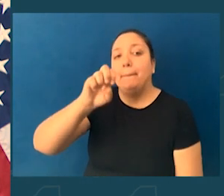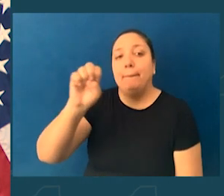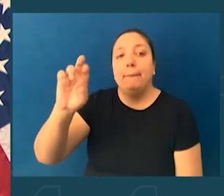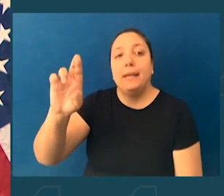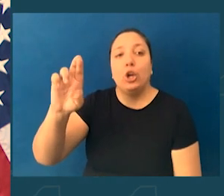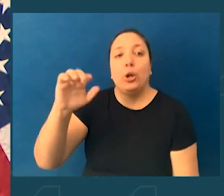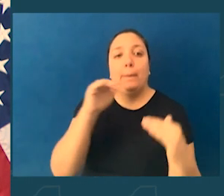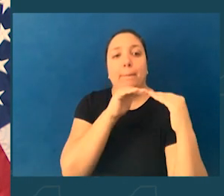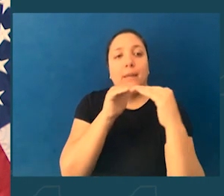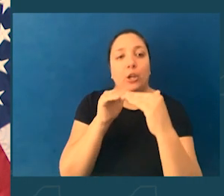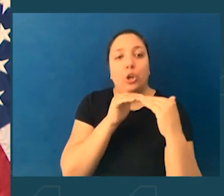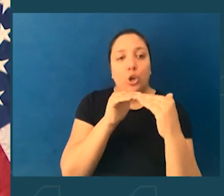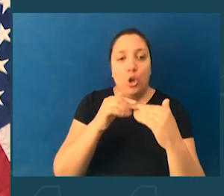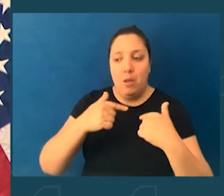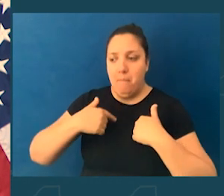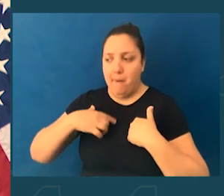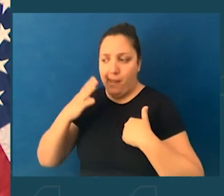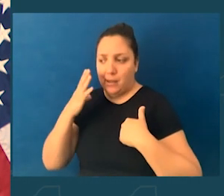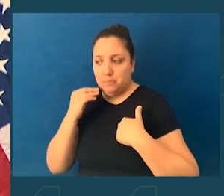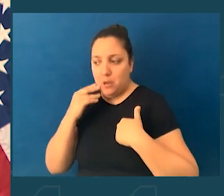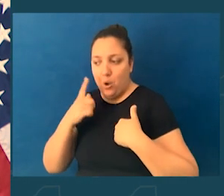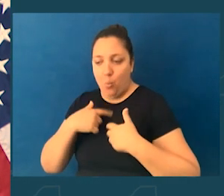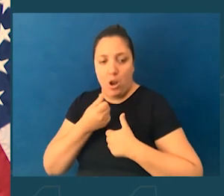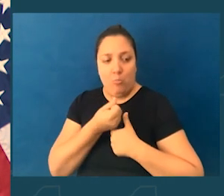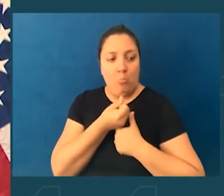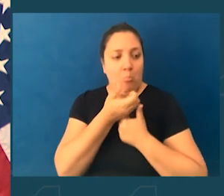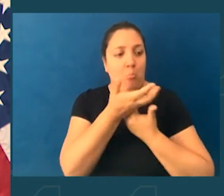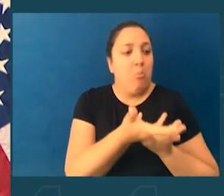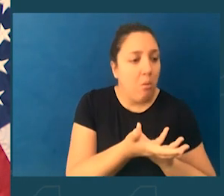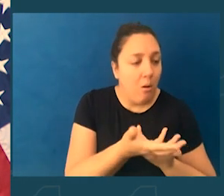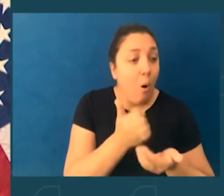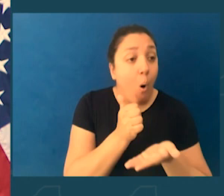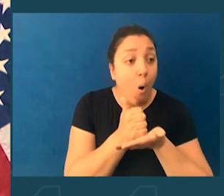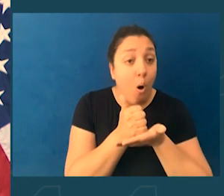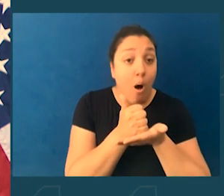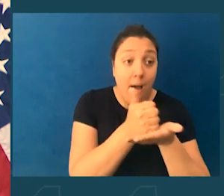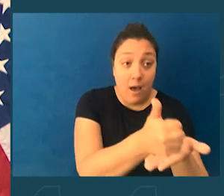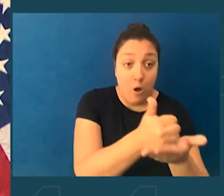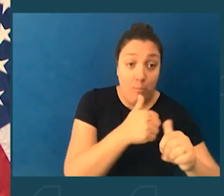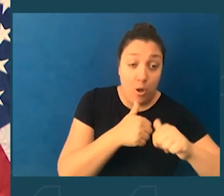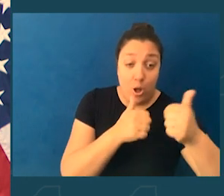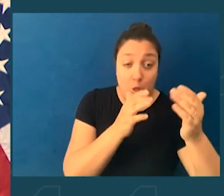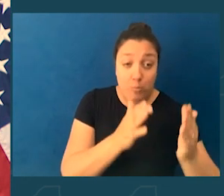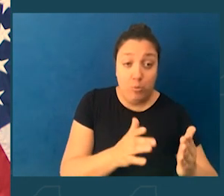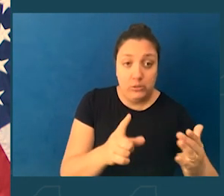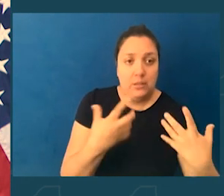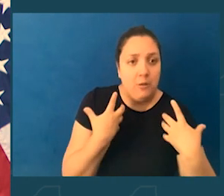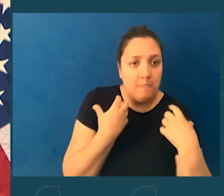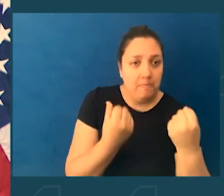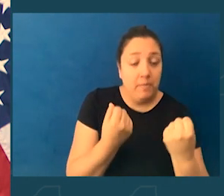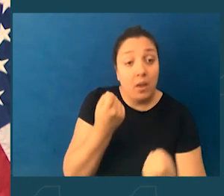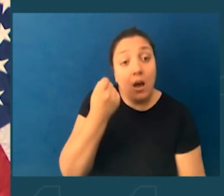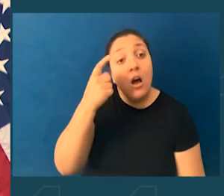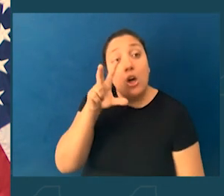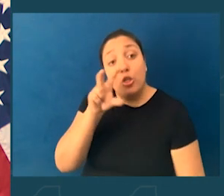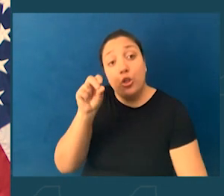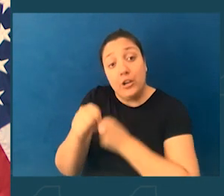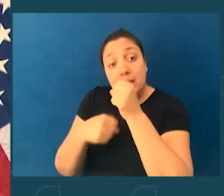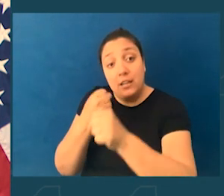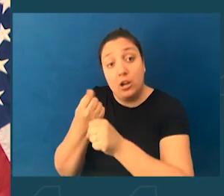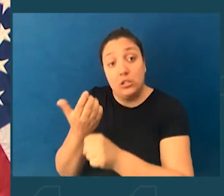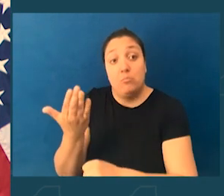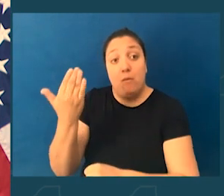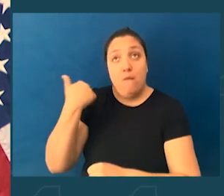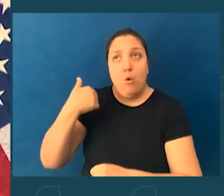with someone else in hopes that it will help others with recovery. More than 30 years ago, before I knew my racing